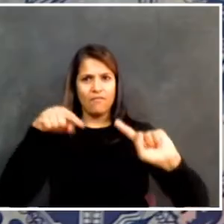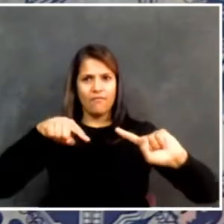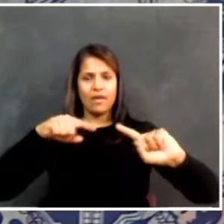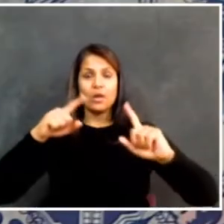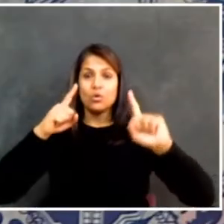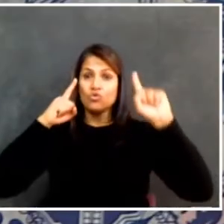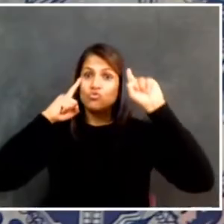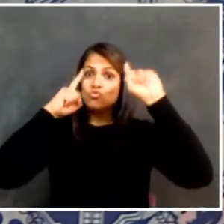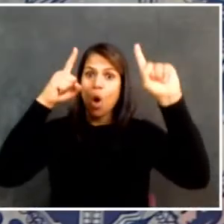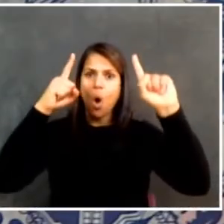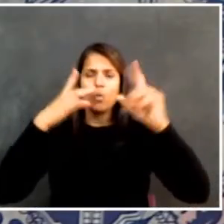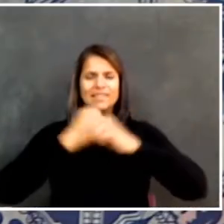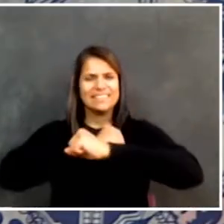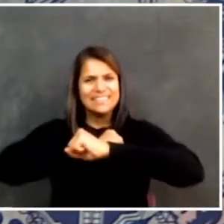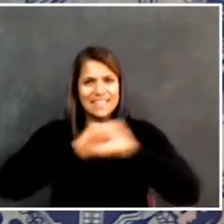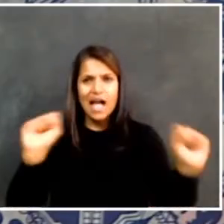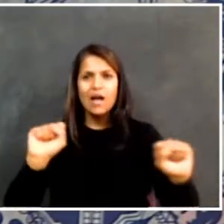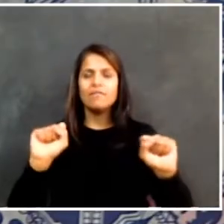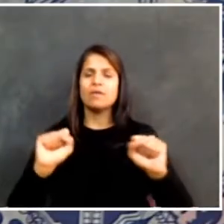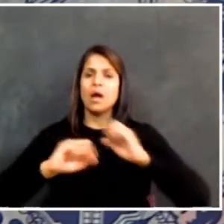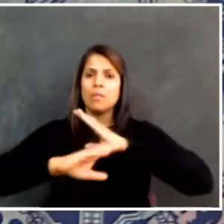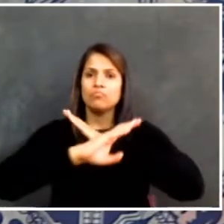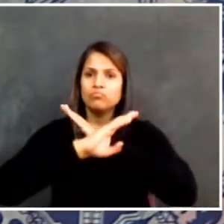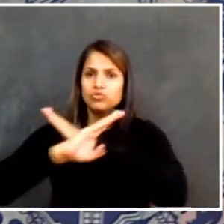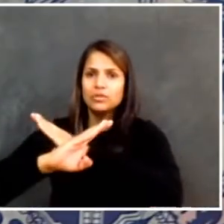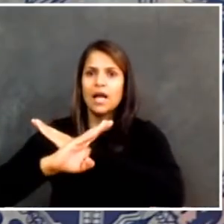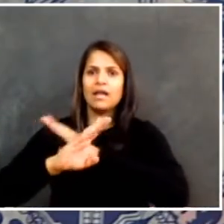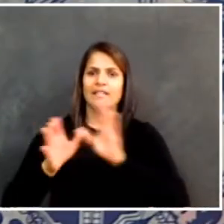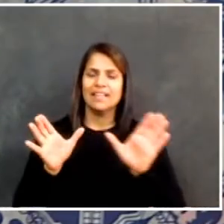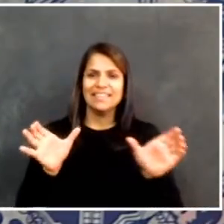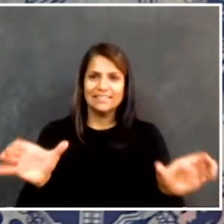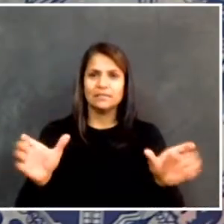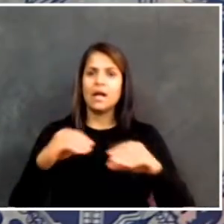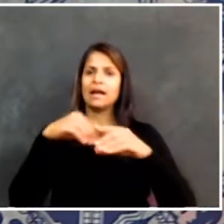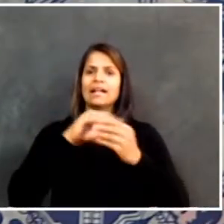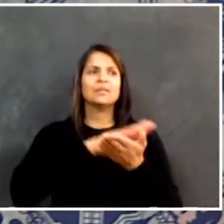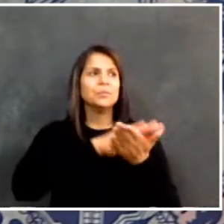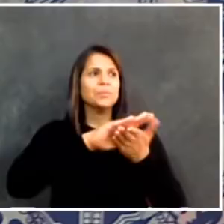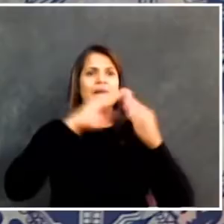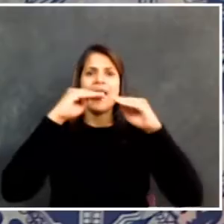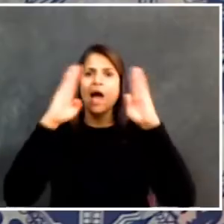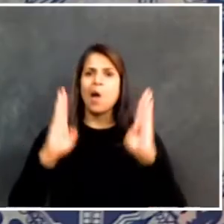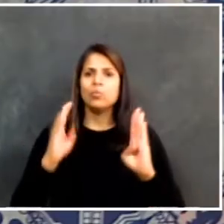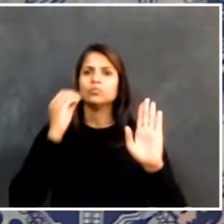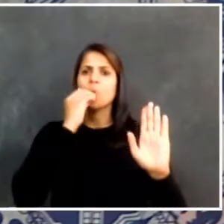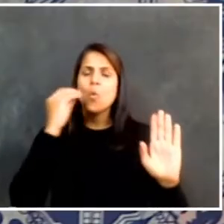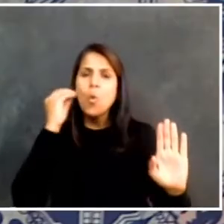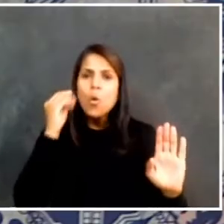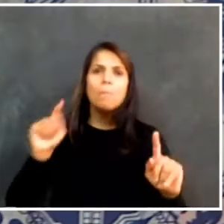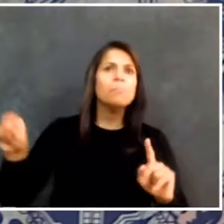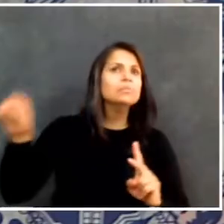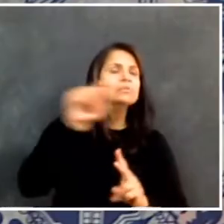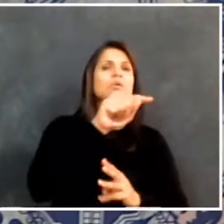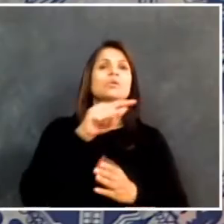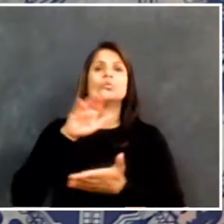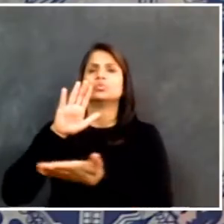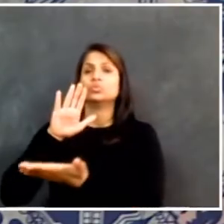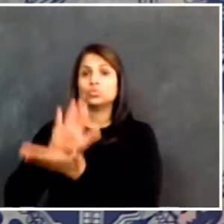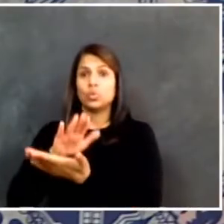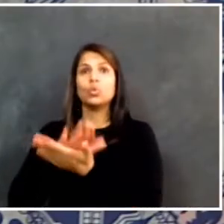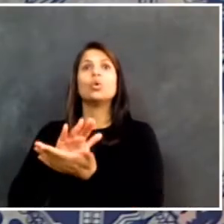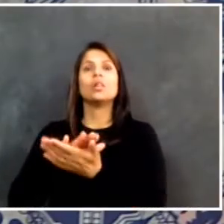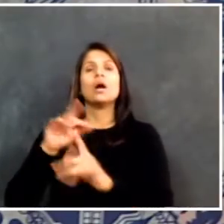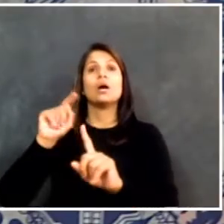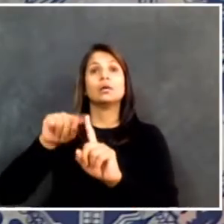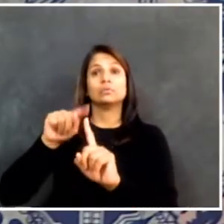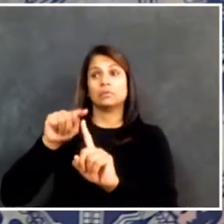the chancellor has indicated, that we're going to have to address, and we're going to have to provide the resources to address. So initiatives like Single Shepherd College Access, they